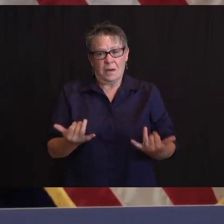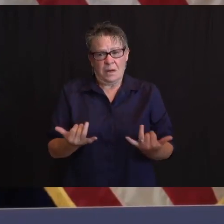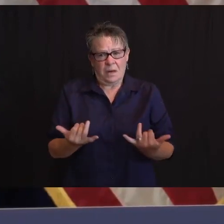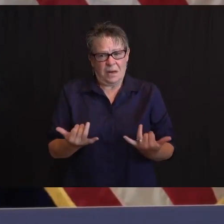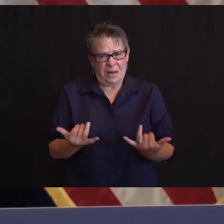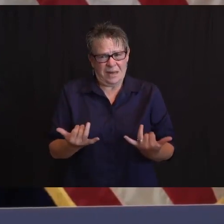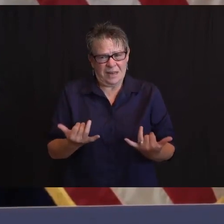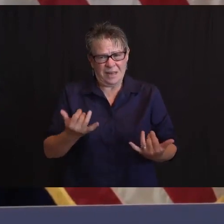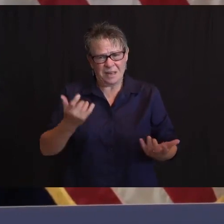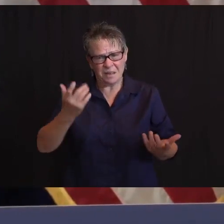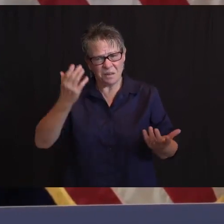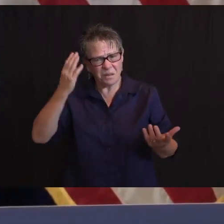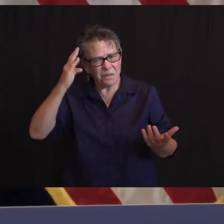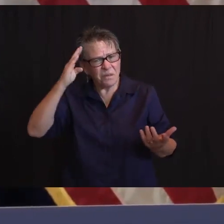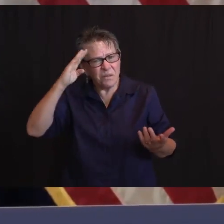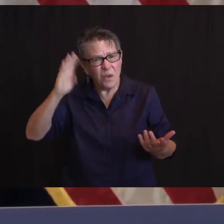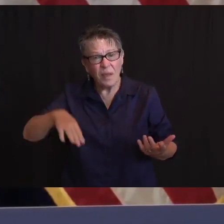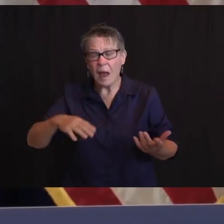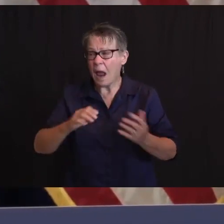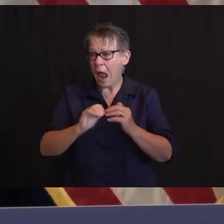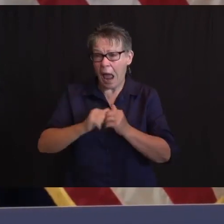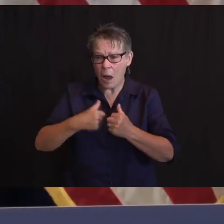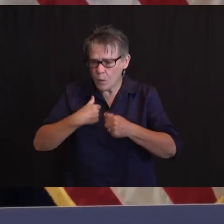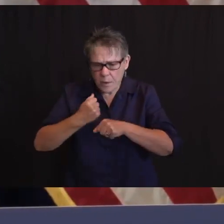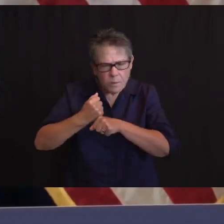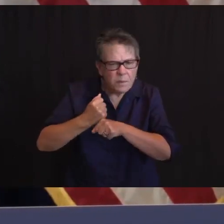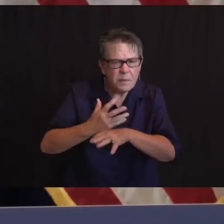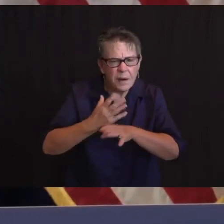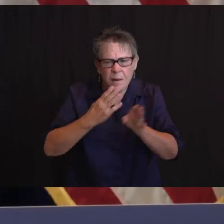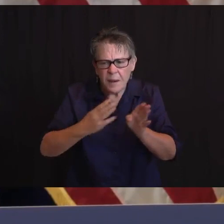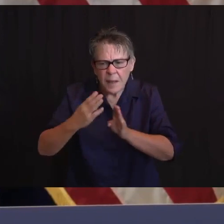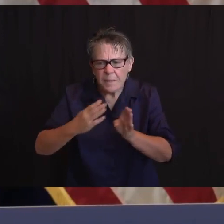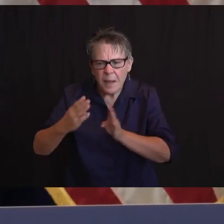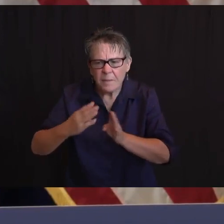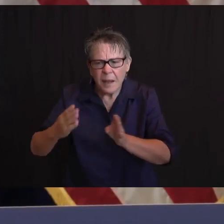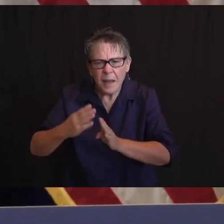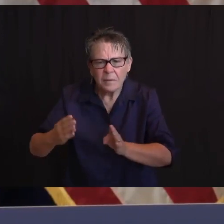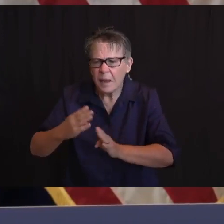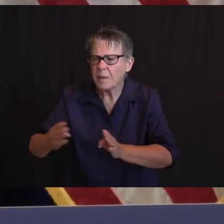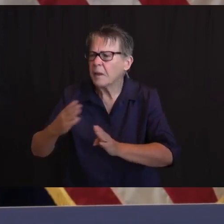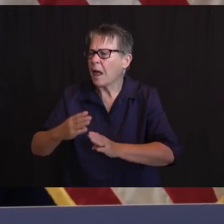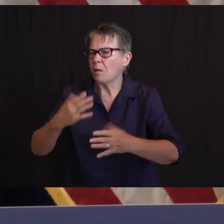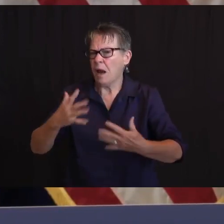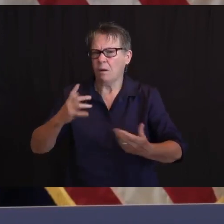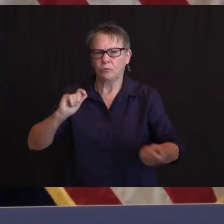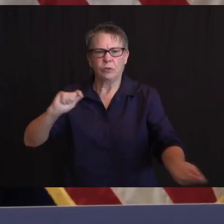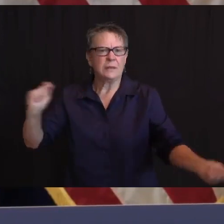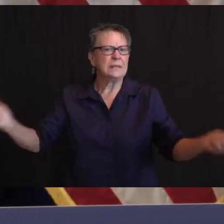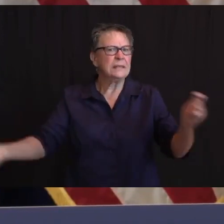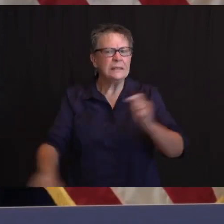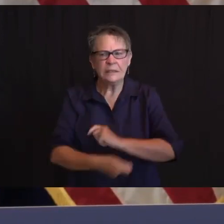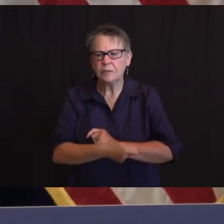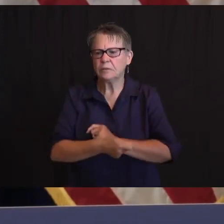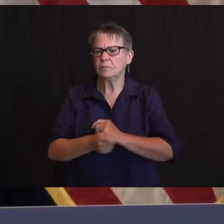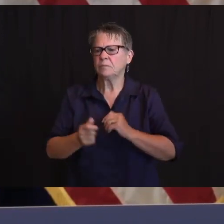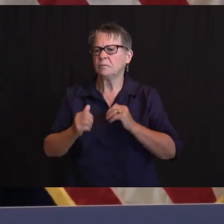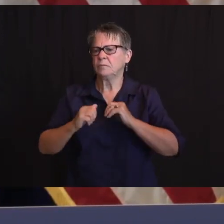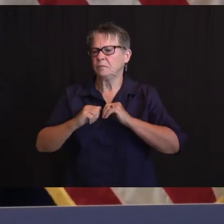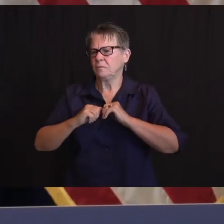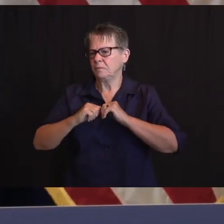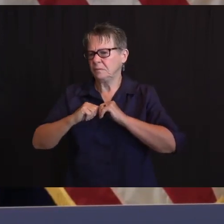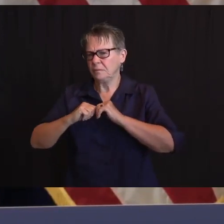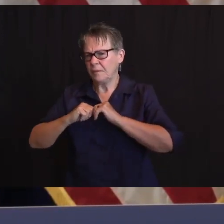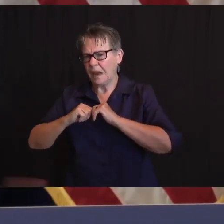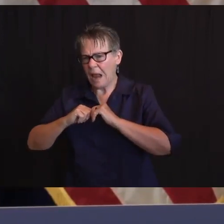Jersey across all manner of threats, including man-made and natural. In my role as the Governor's Homeland Security Advisor, I chair the Domestic Security